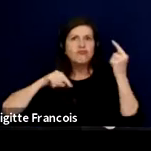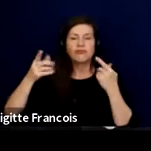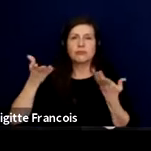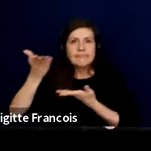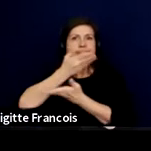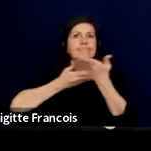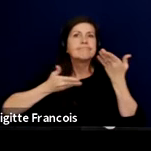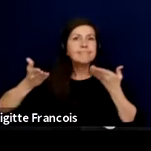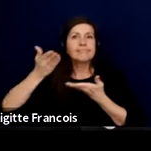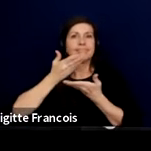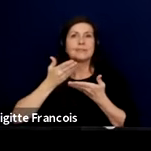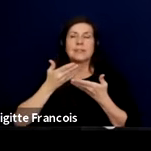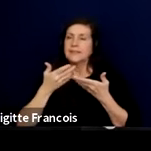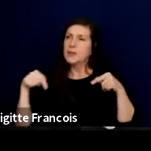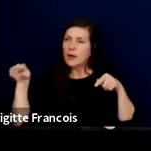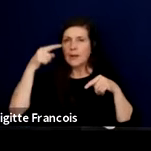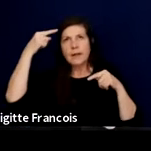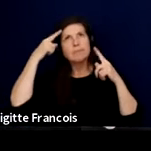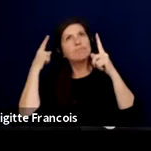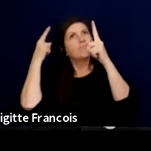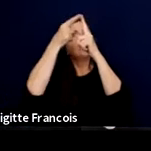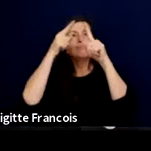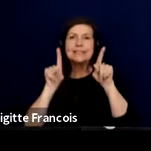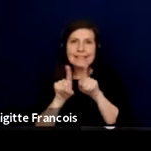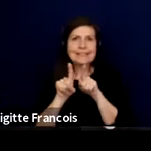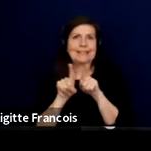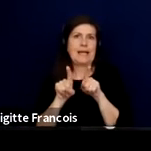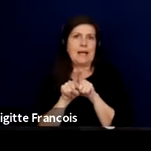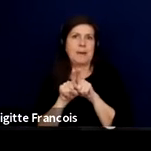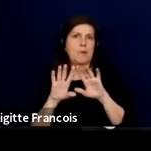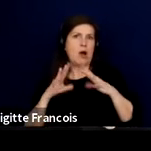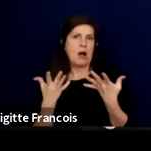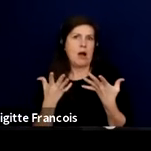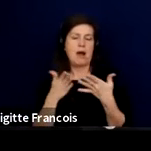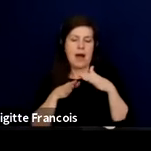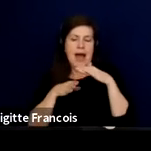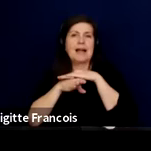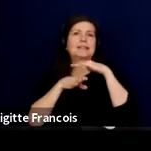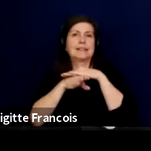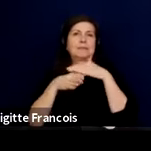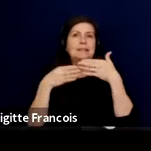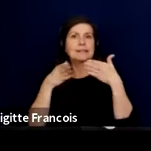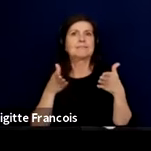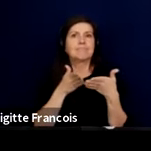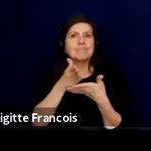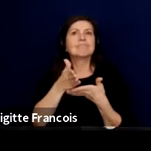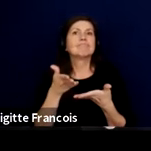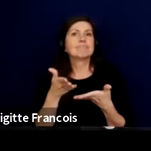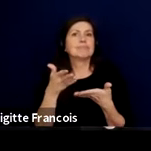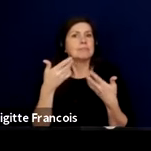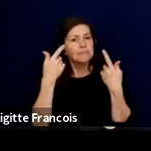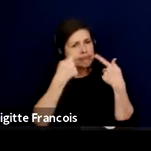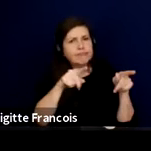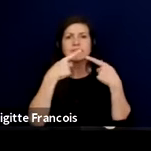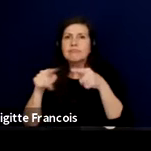the same approach on accessibility in all different situations.